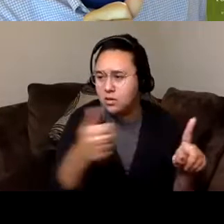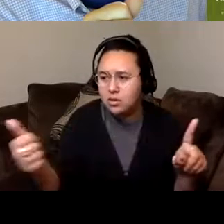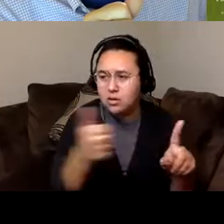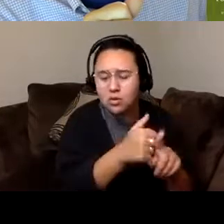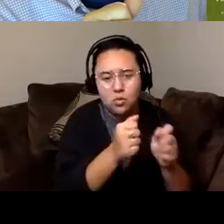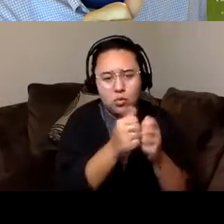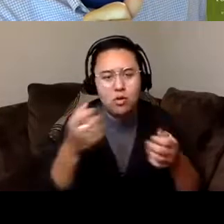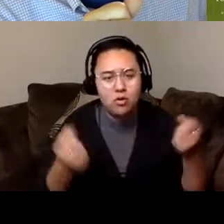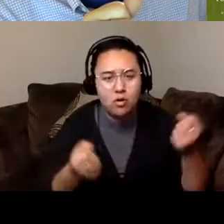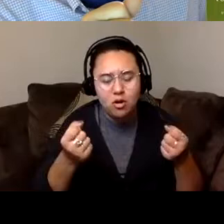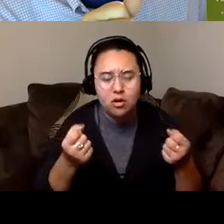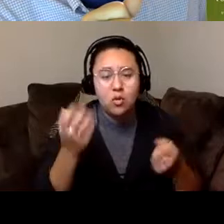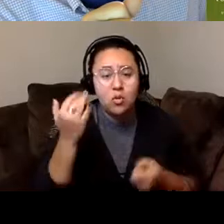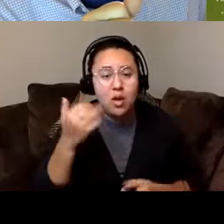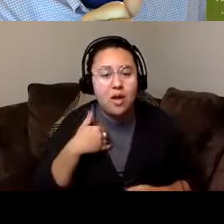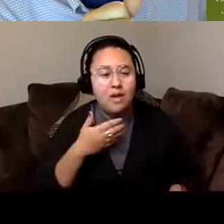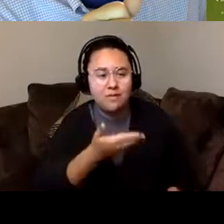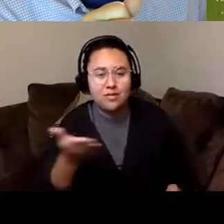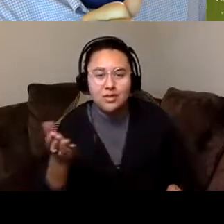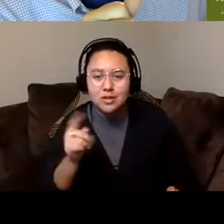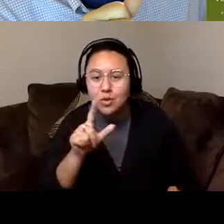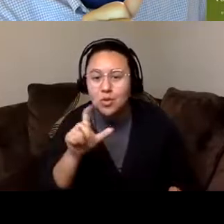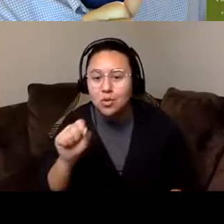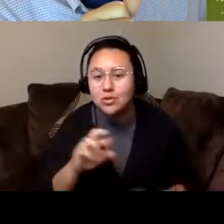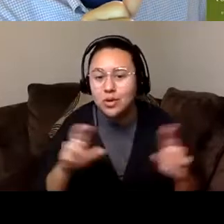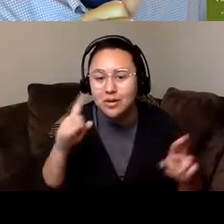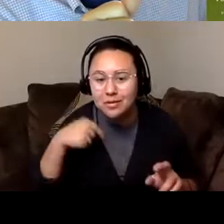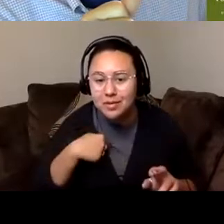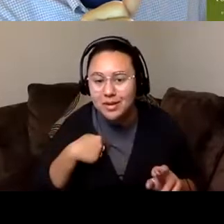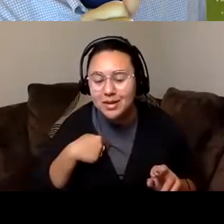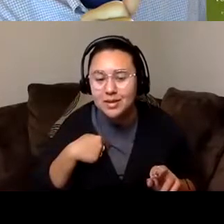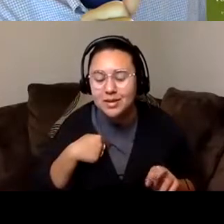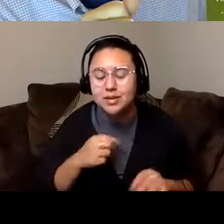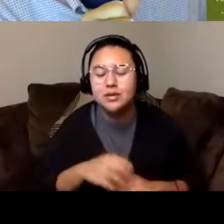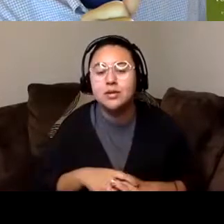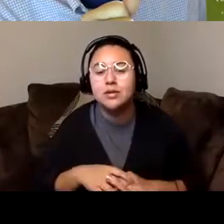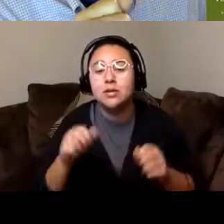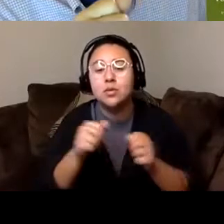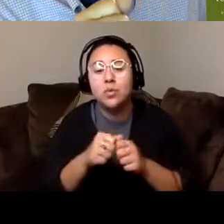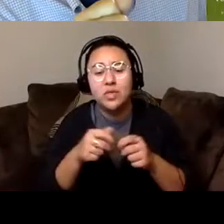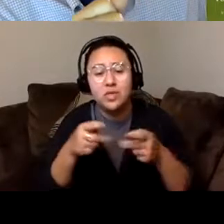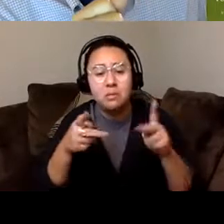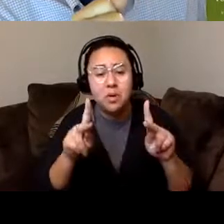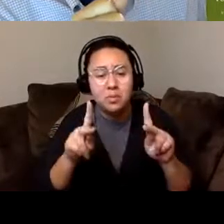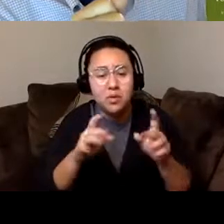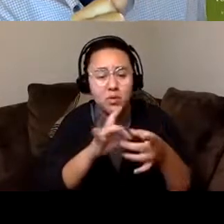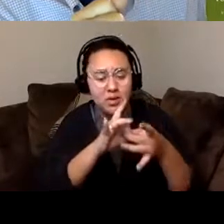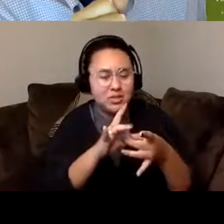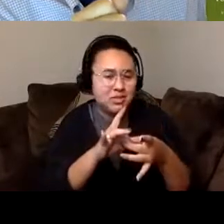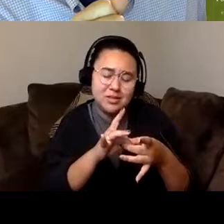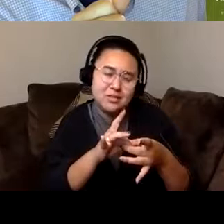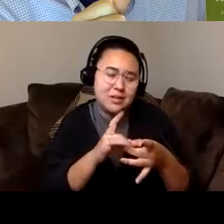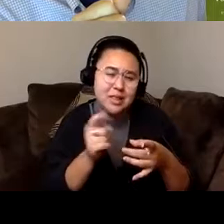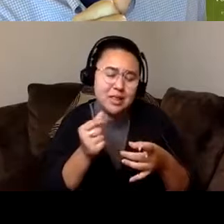car because I have these tools. Right now with our permitting relationship, we're kind of living on the edge with that. And so I